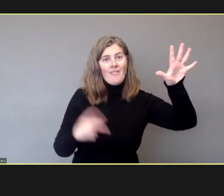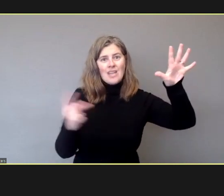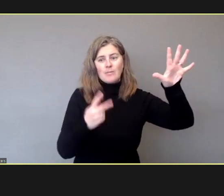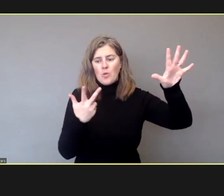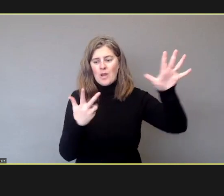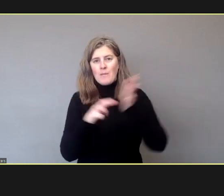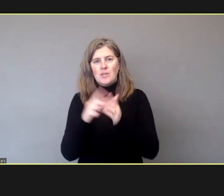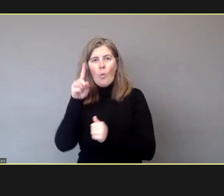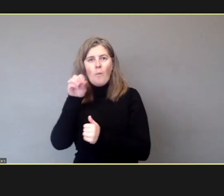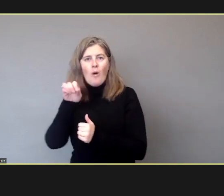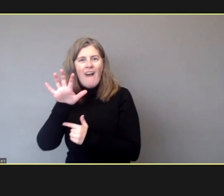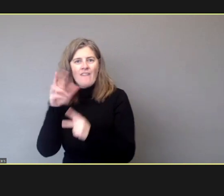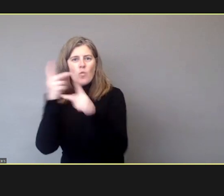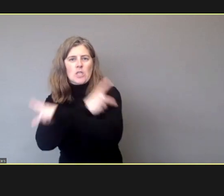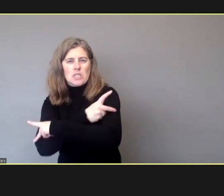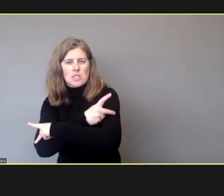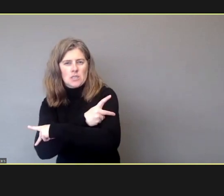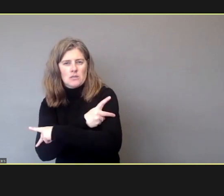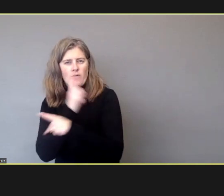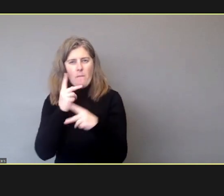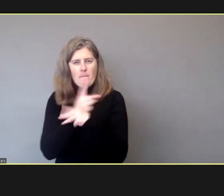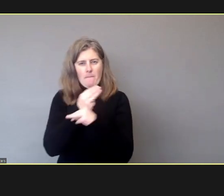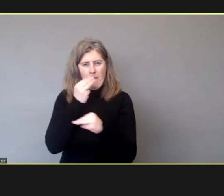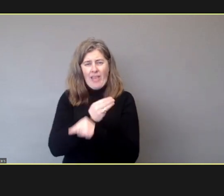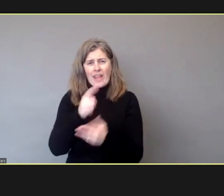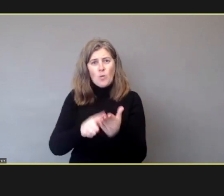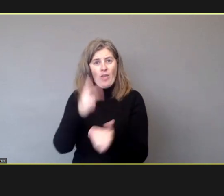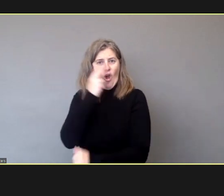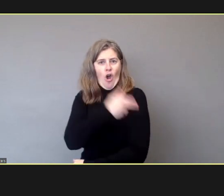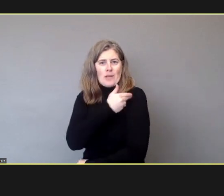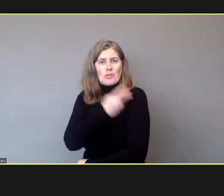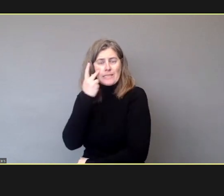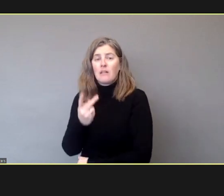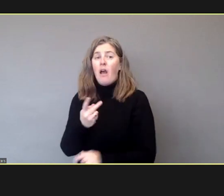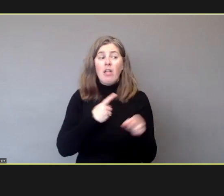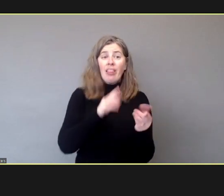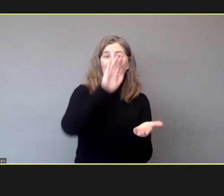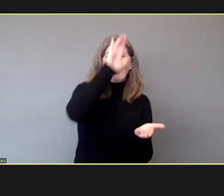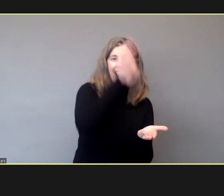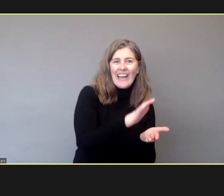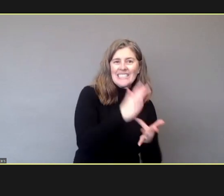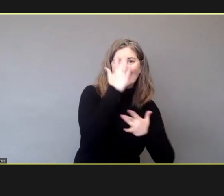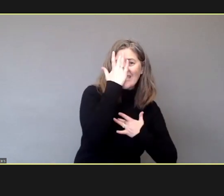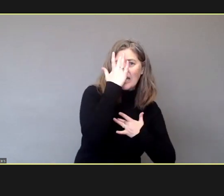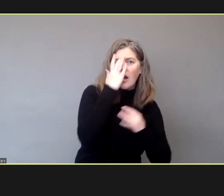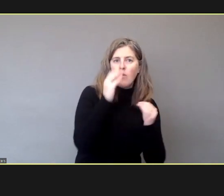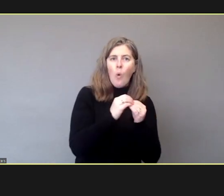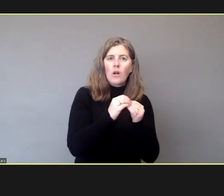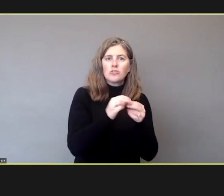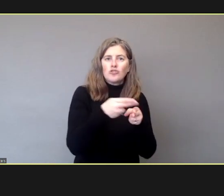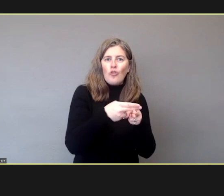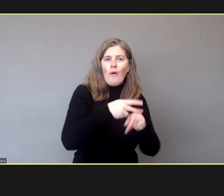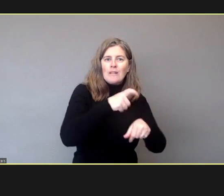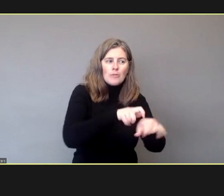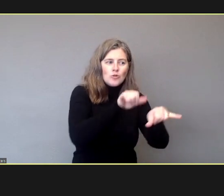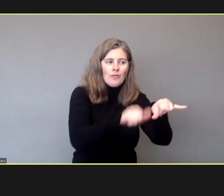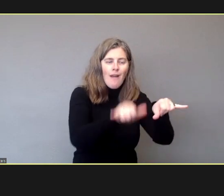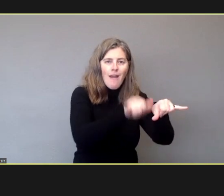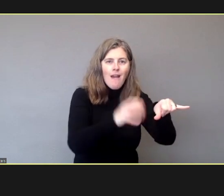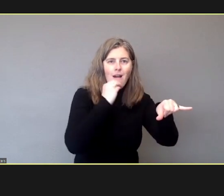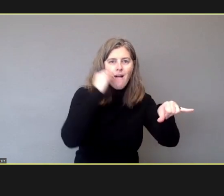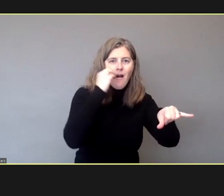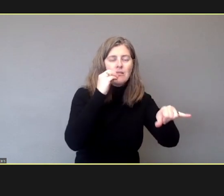And that's what our hospitals are seeing. They are seeing less sick people. They're seeing shorter lengths of stay, but